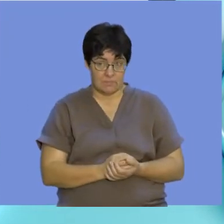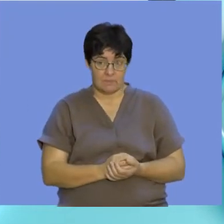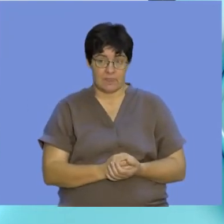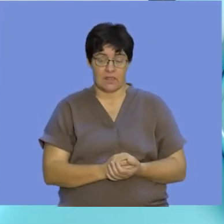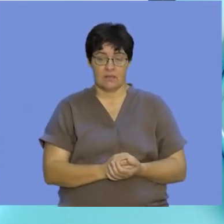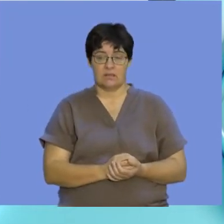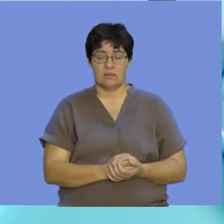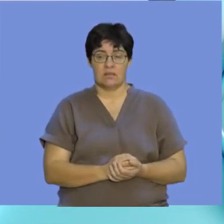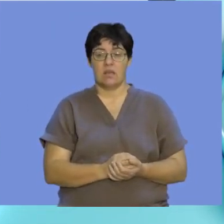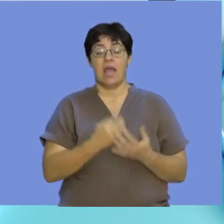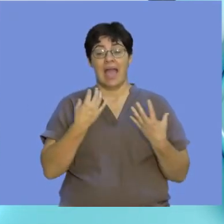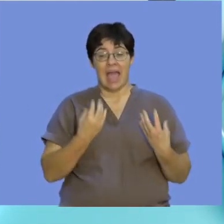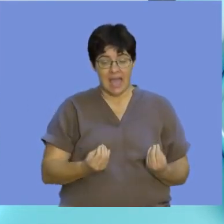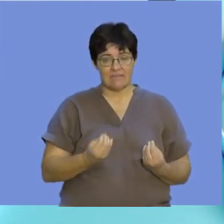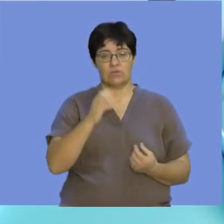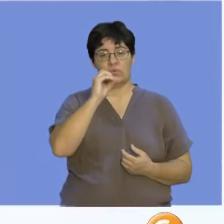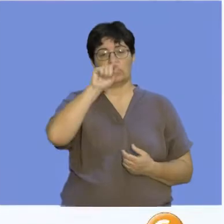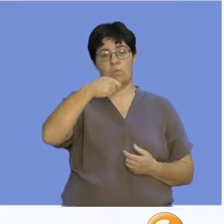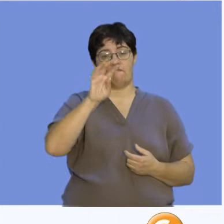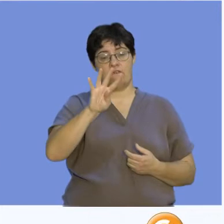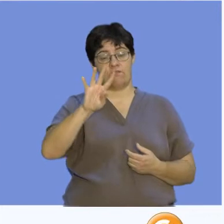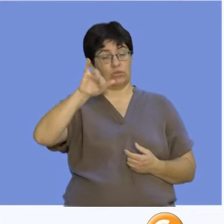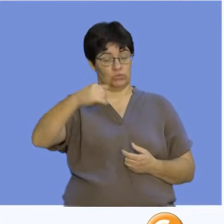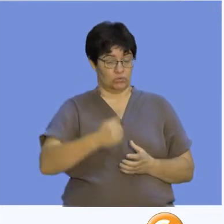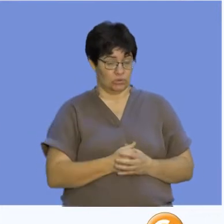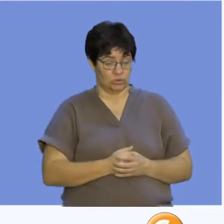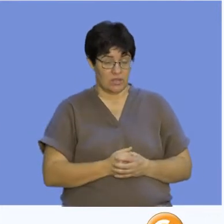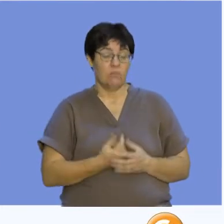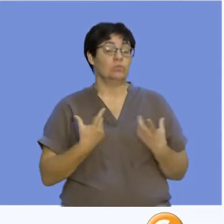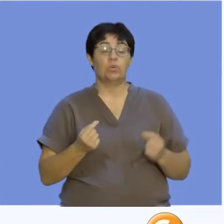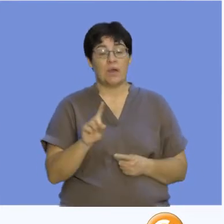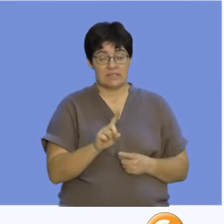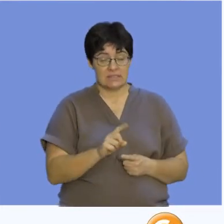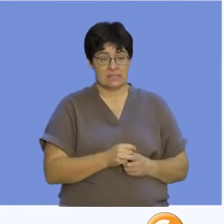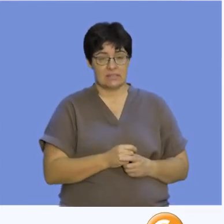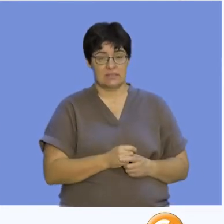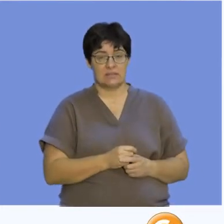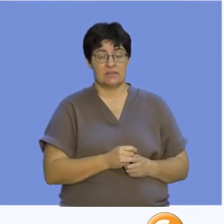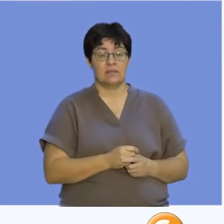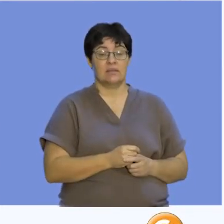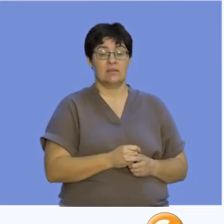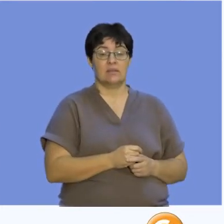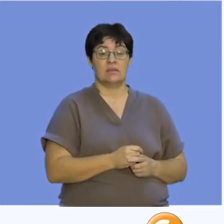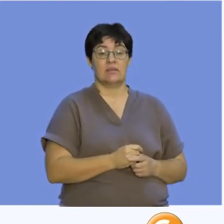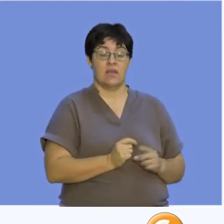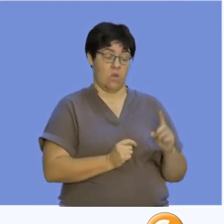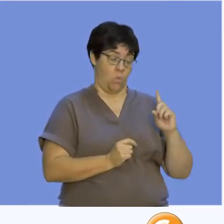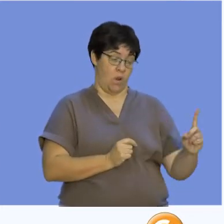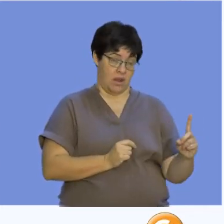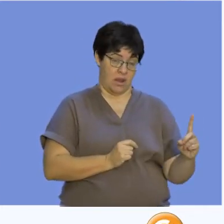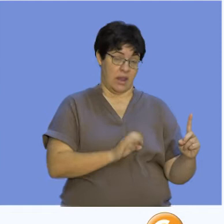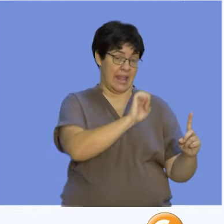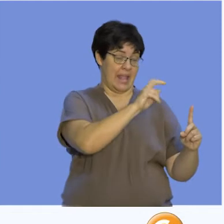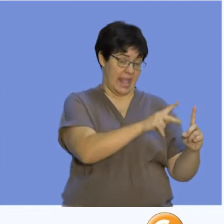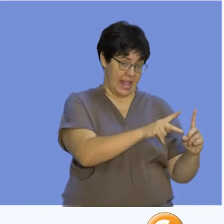now, I have 0.44 joules. So what they've done is they've taken the kinetic energy of block 1,